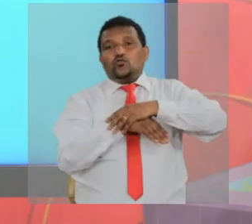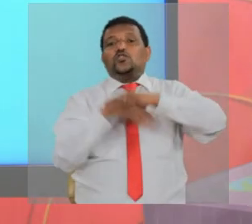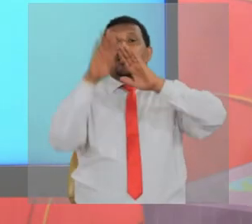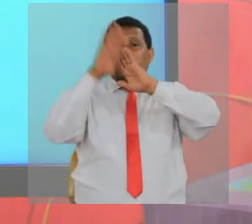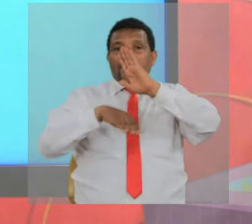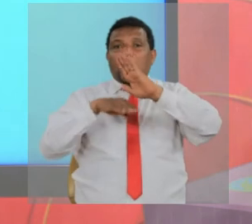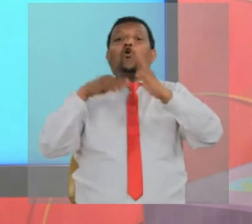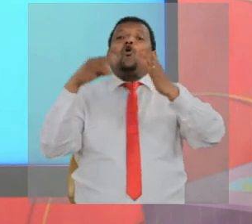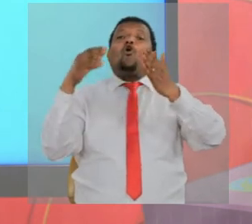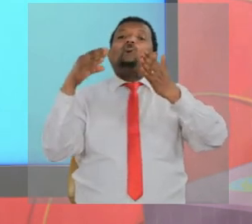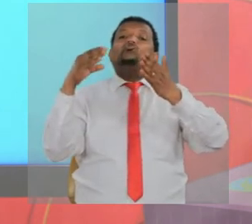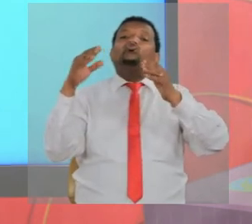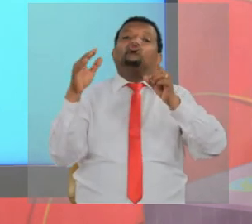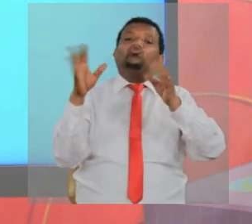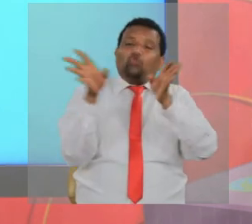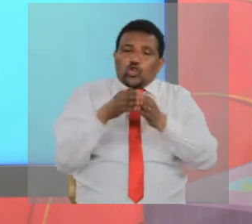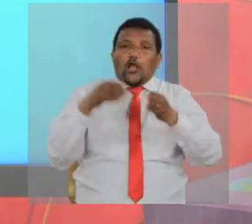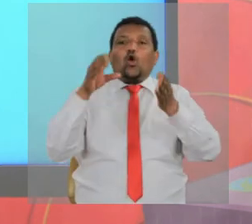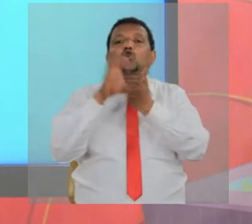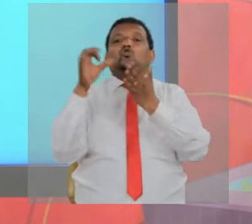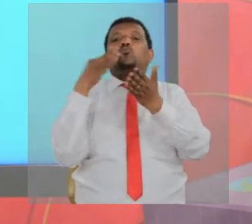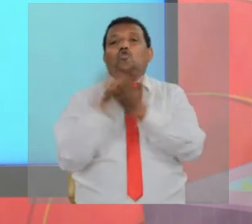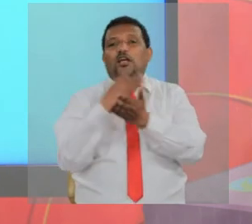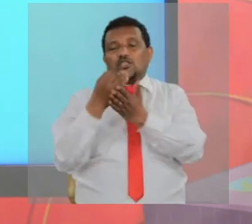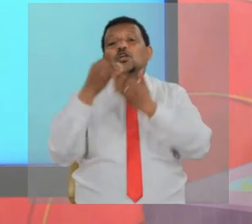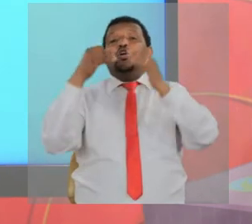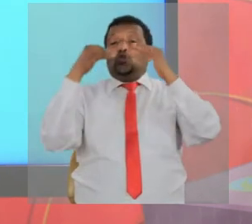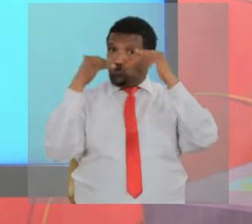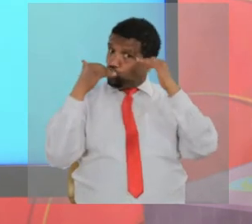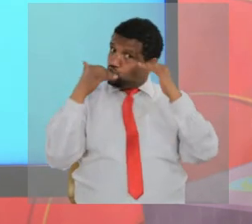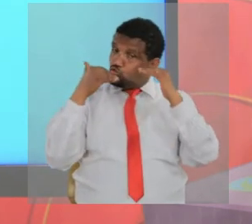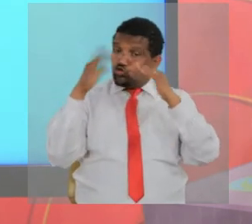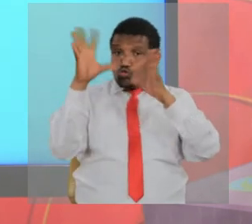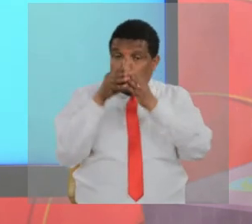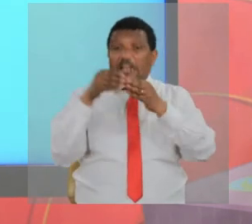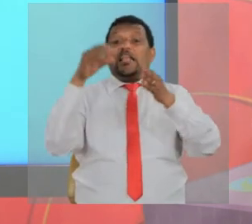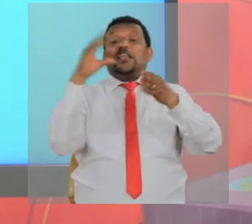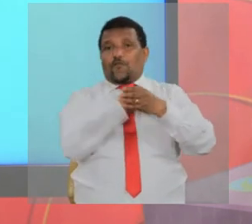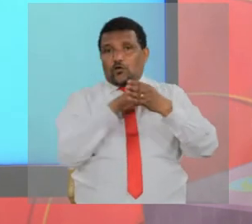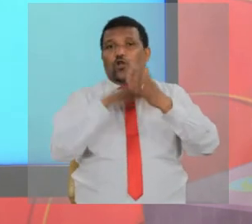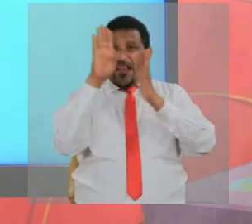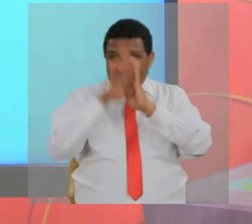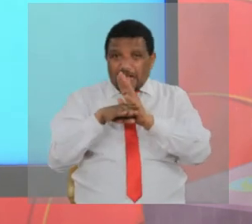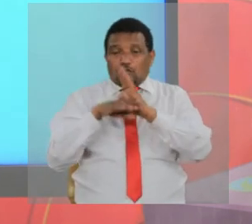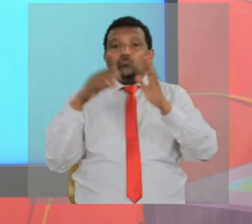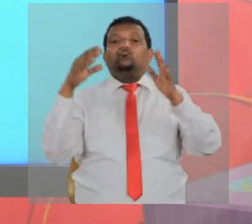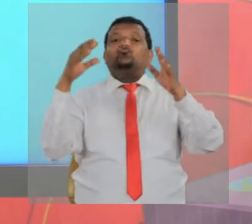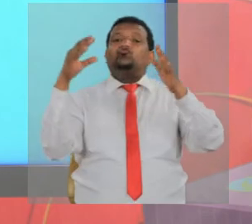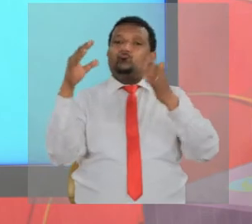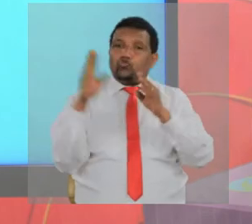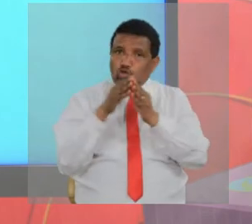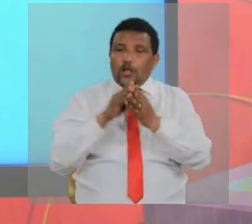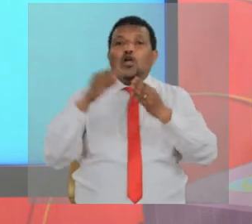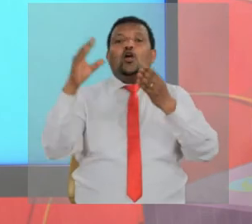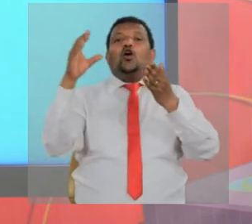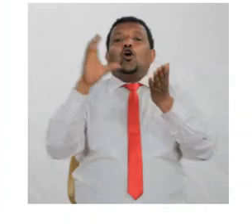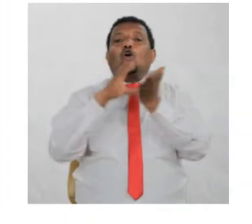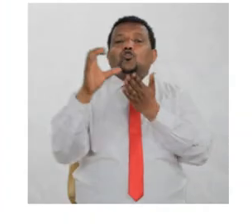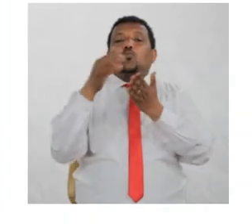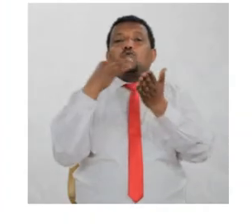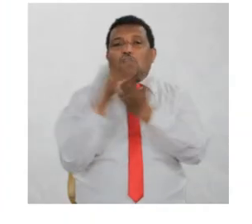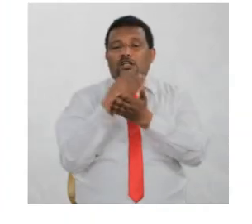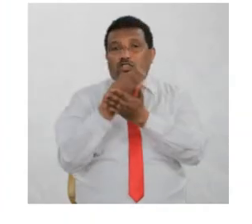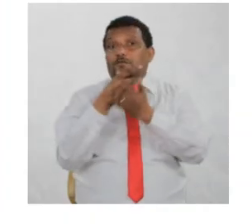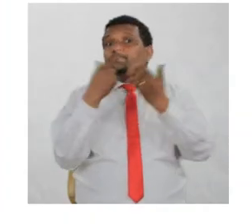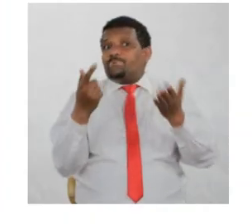total cost of production. If the total revenue is less than the total cost of production, the firm is suffered from loss.